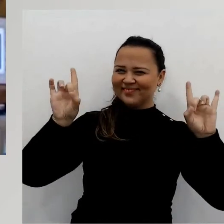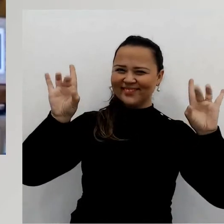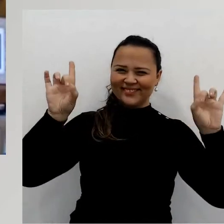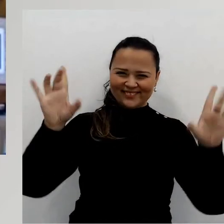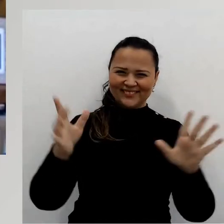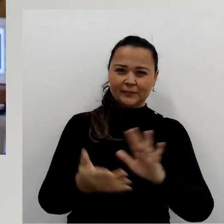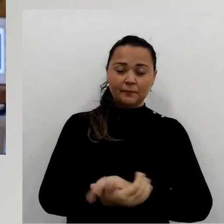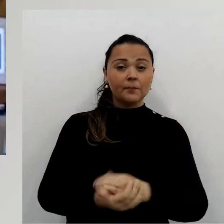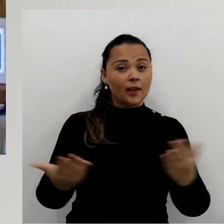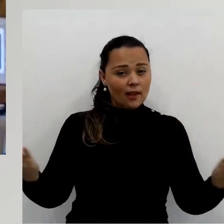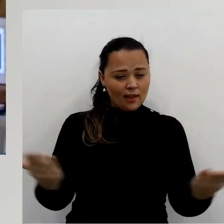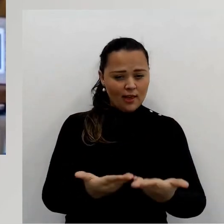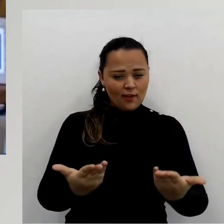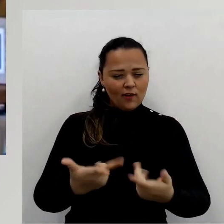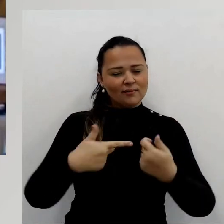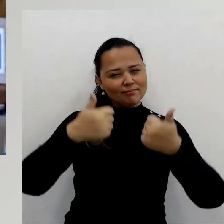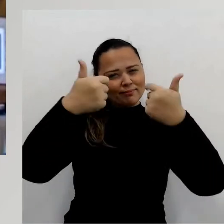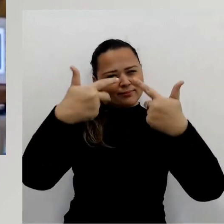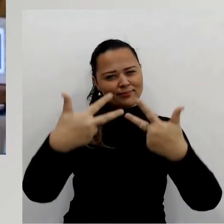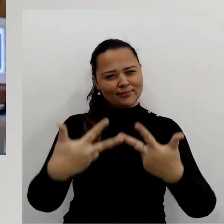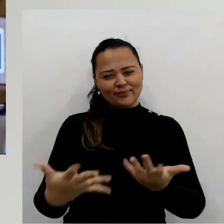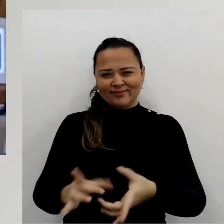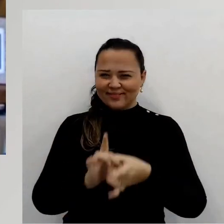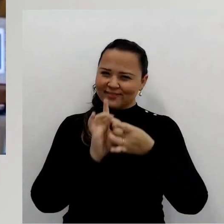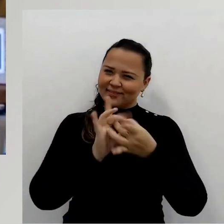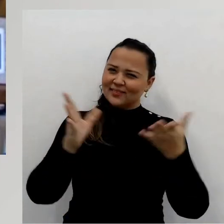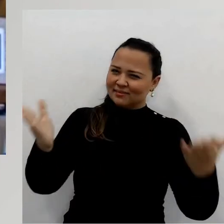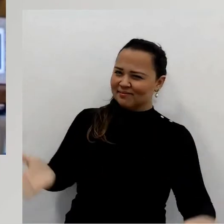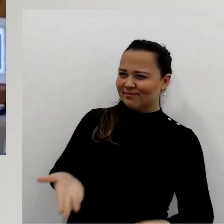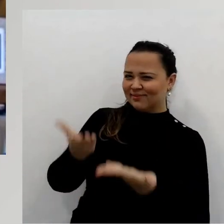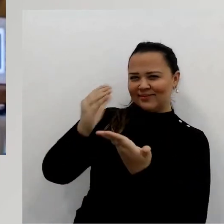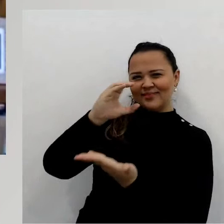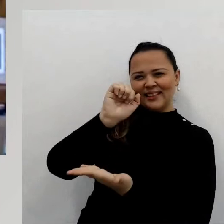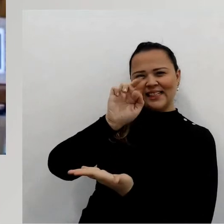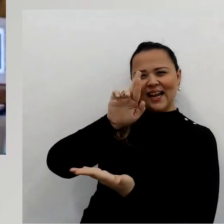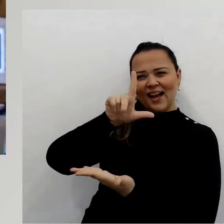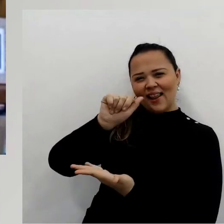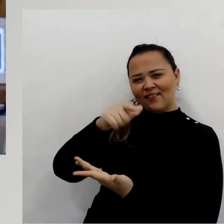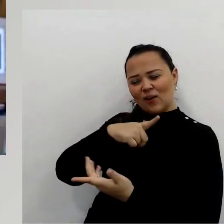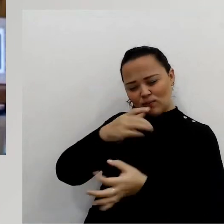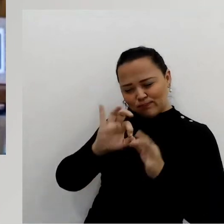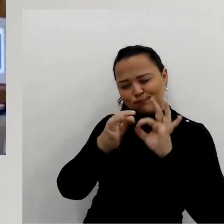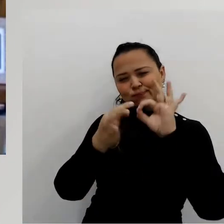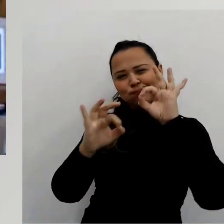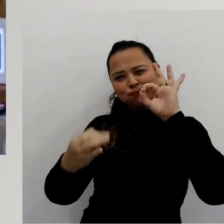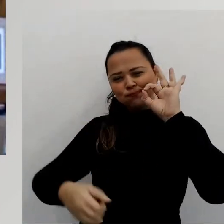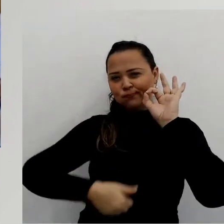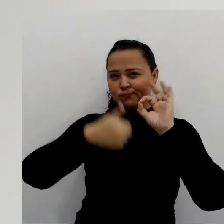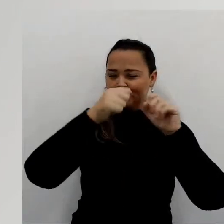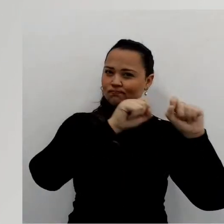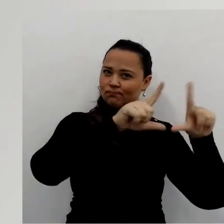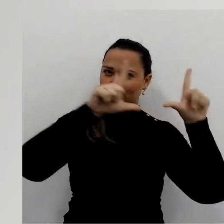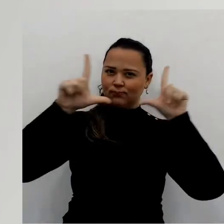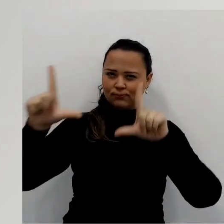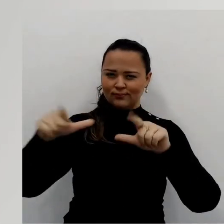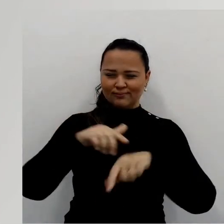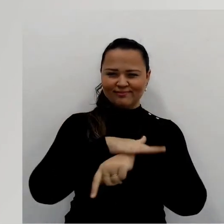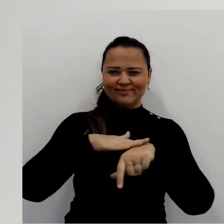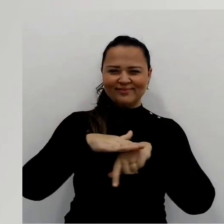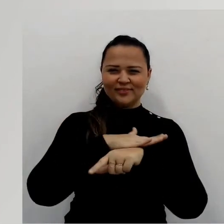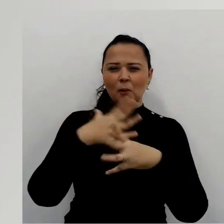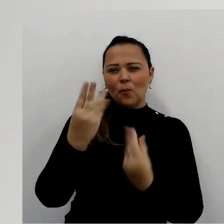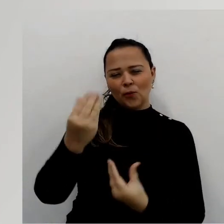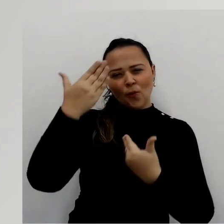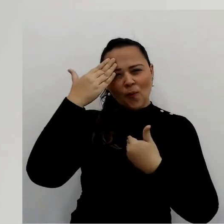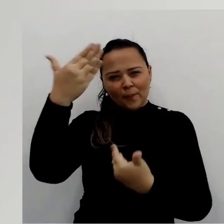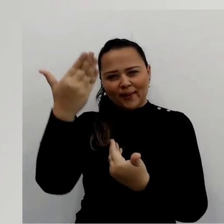event. Now I pass on the floor to Carla for the mediation of the first panel.